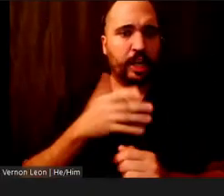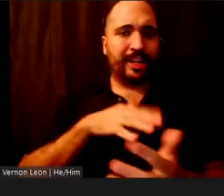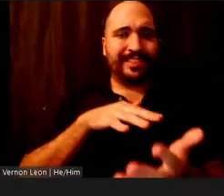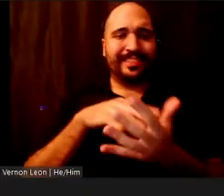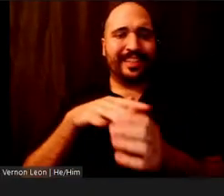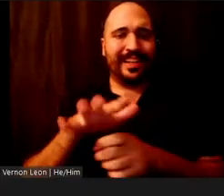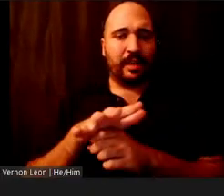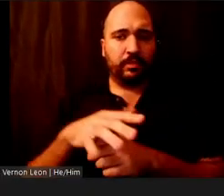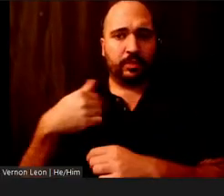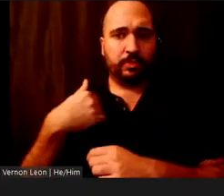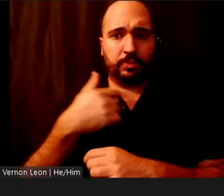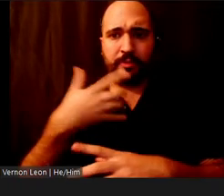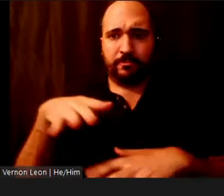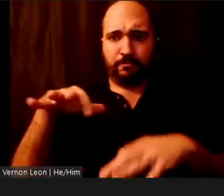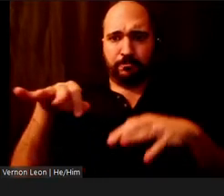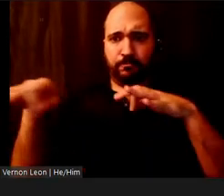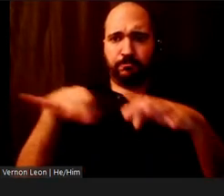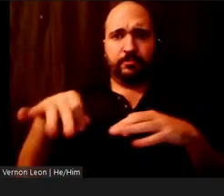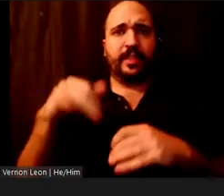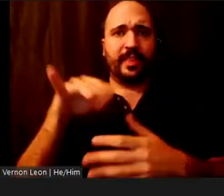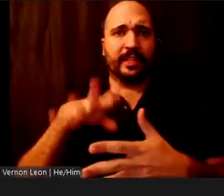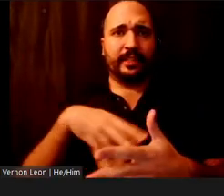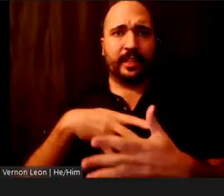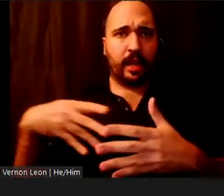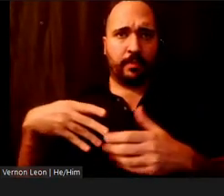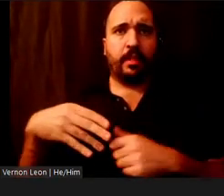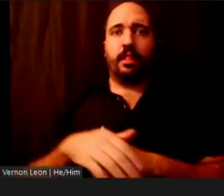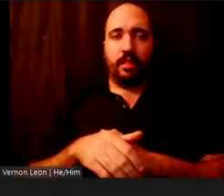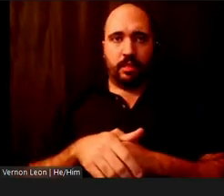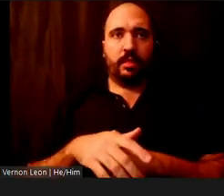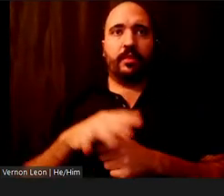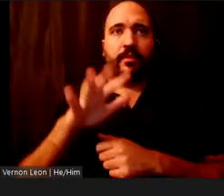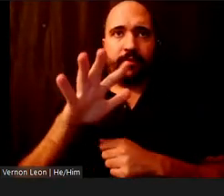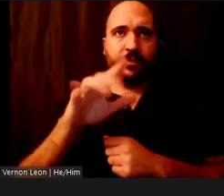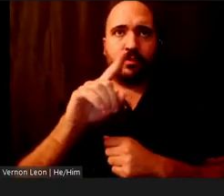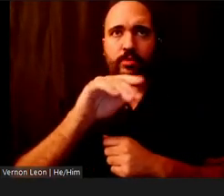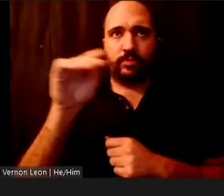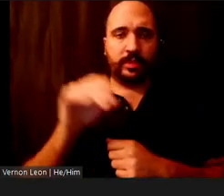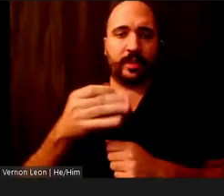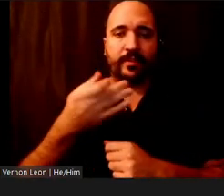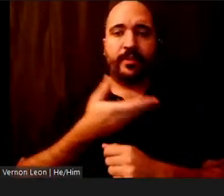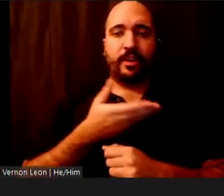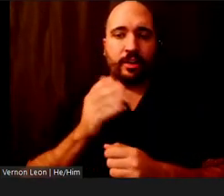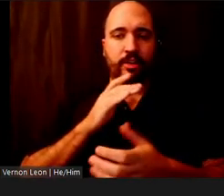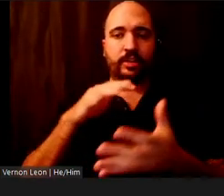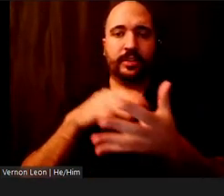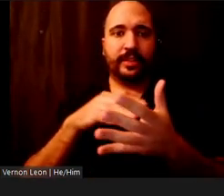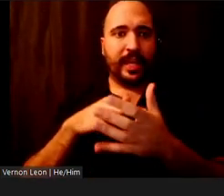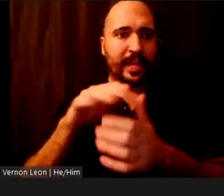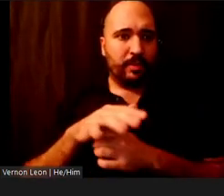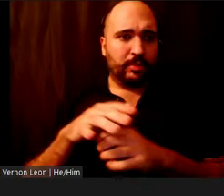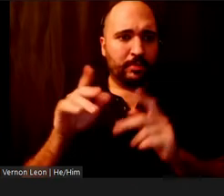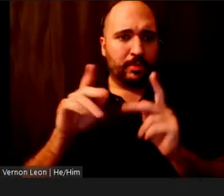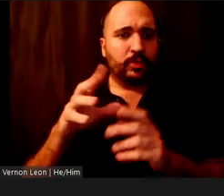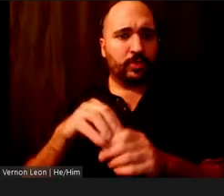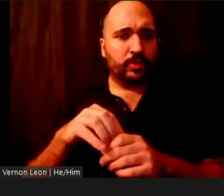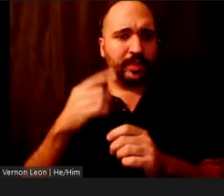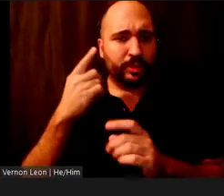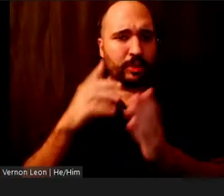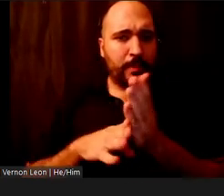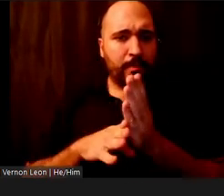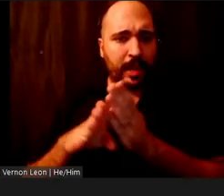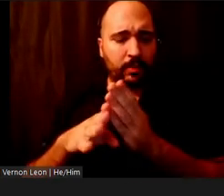As noted earlier, and as you can see in this table, over 51% of our study area population is considered minority, and over 12%